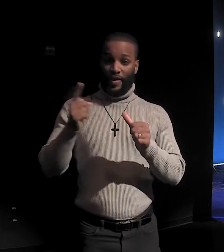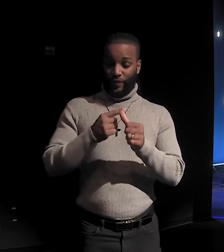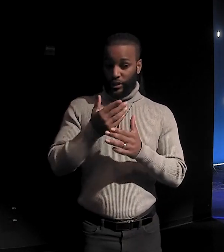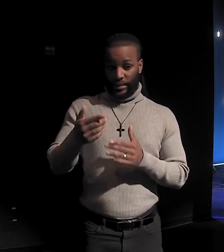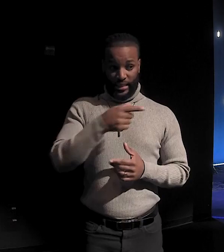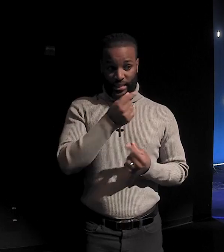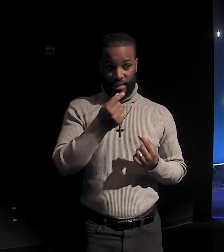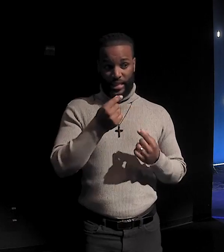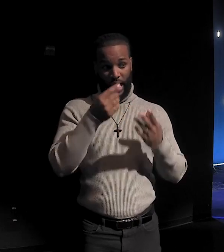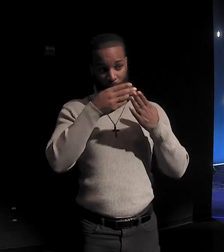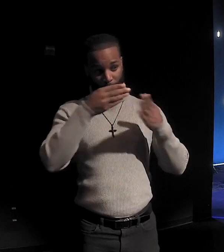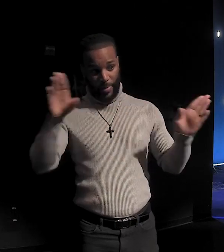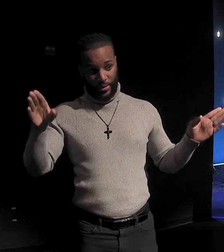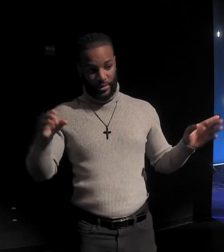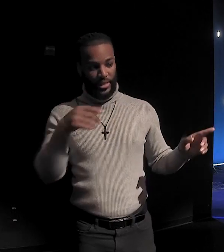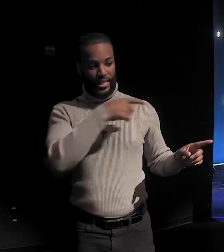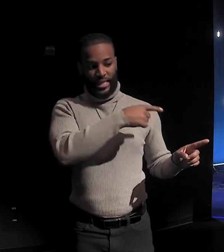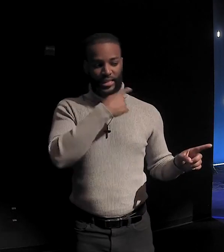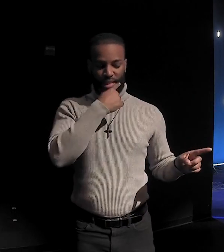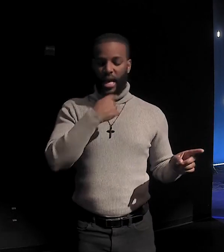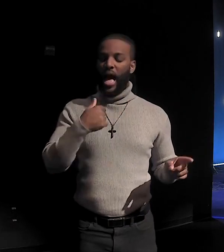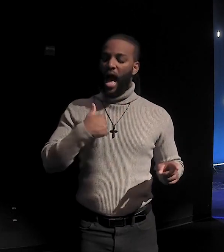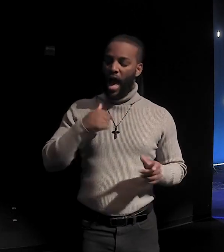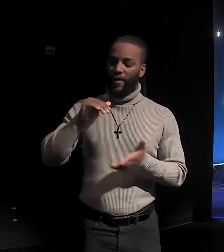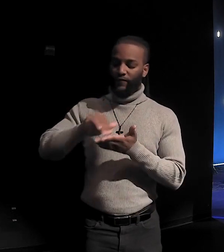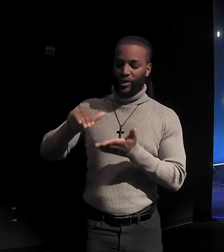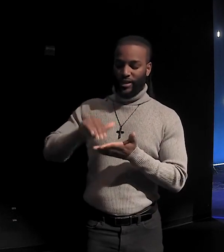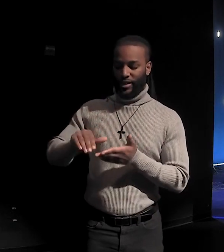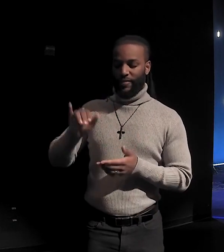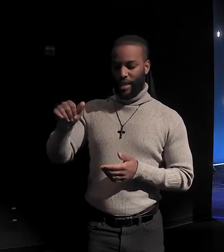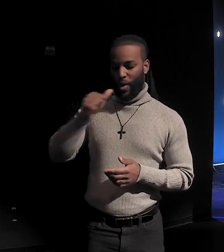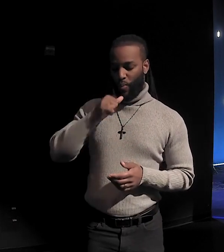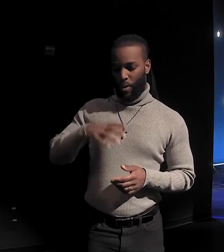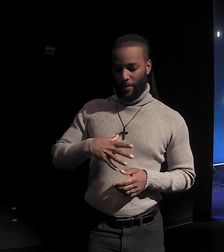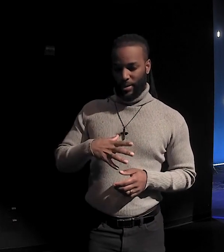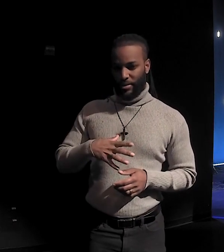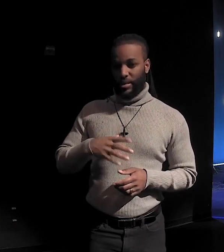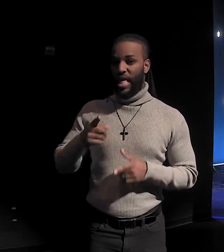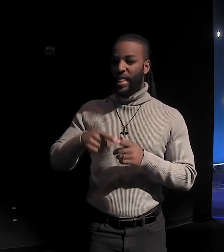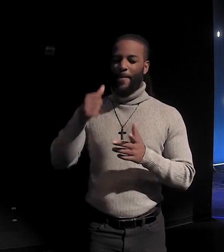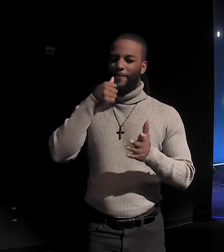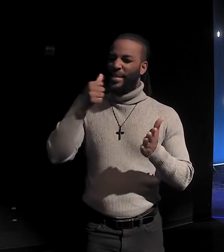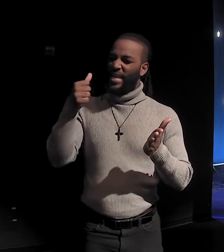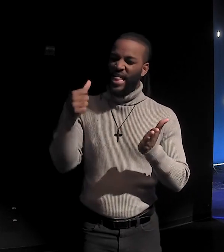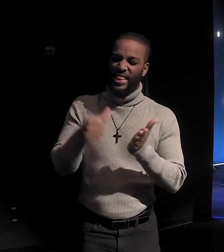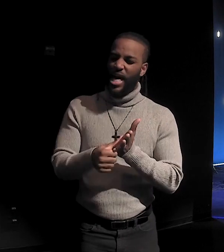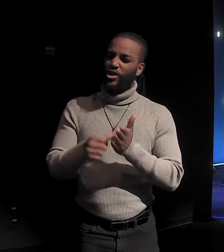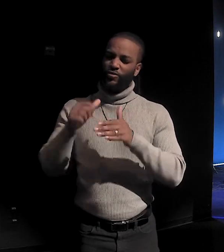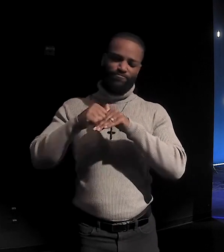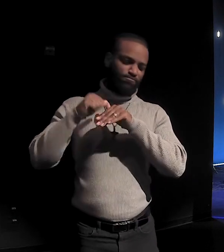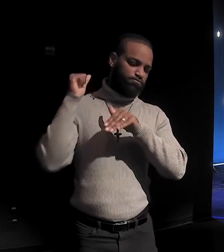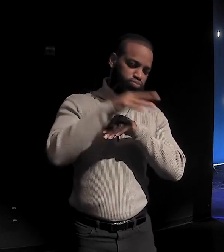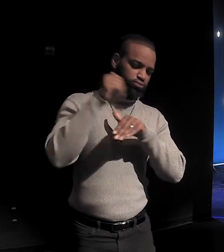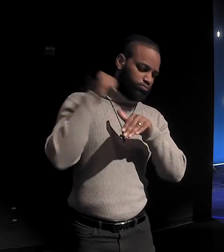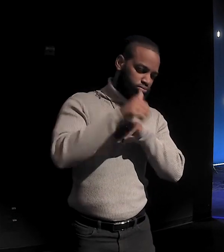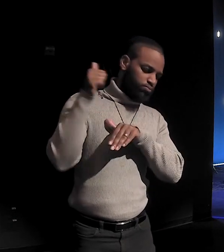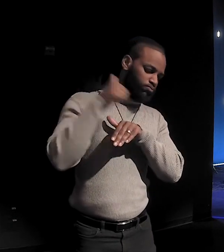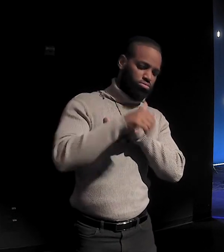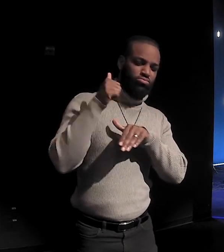did publicly in the newspapers was say, I forgive that woman. Well, then letters poured in